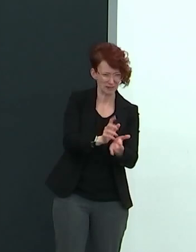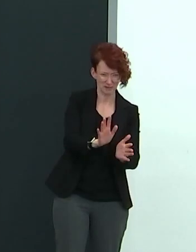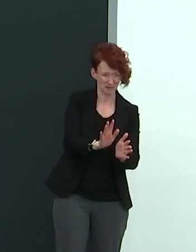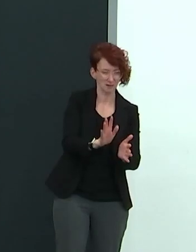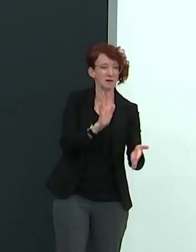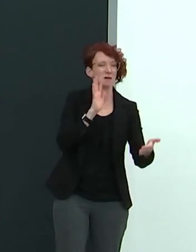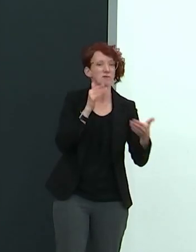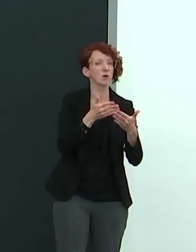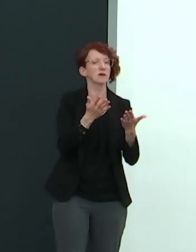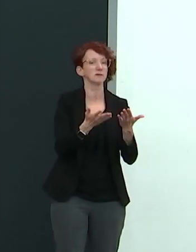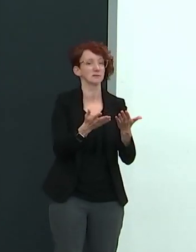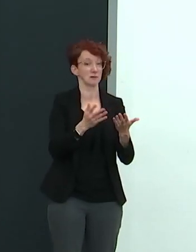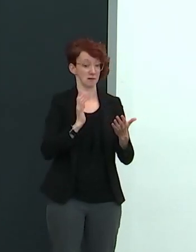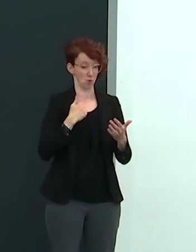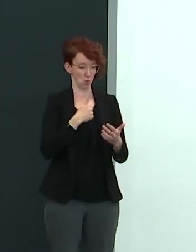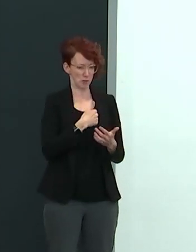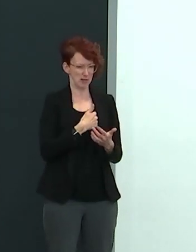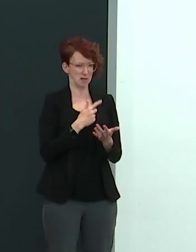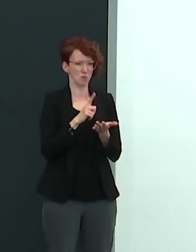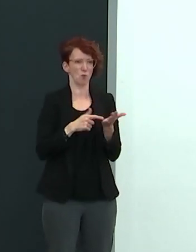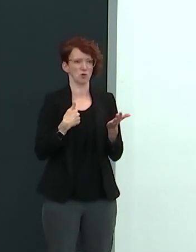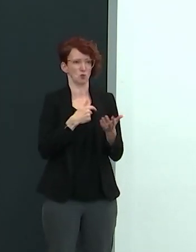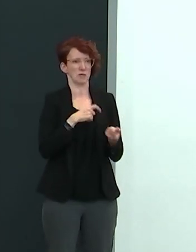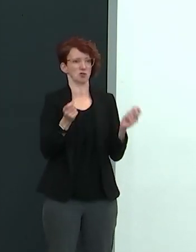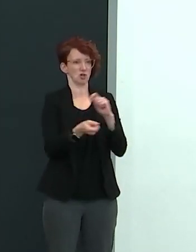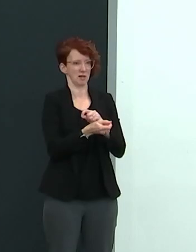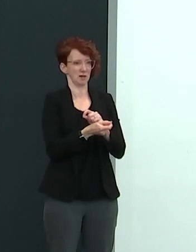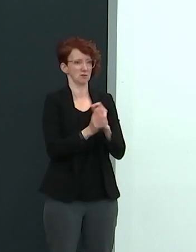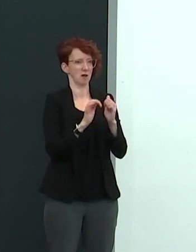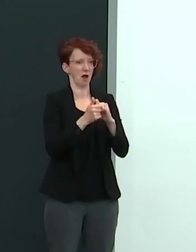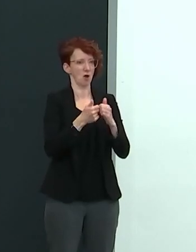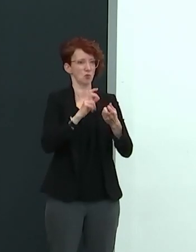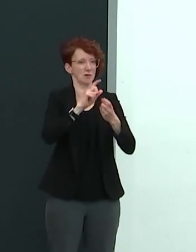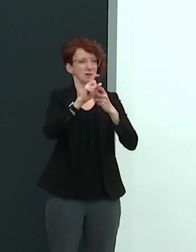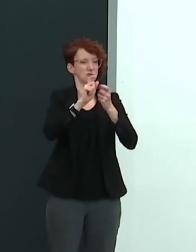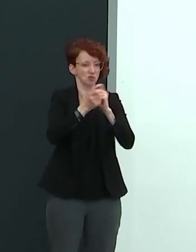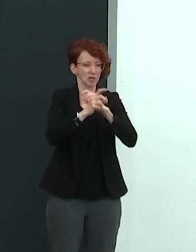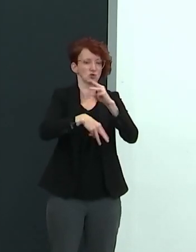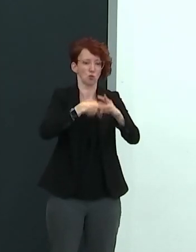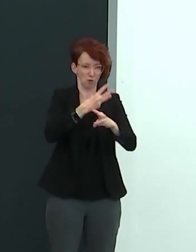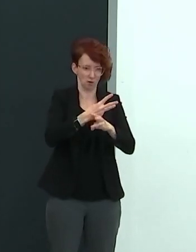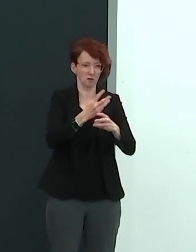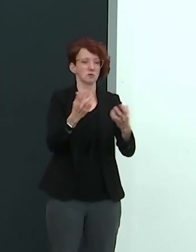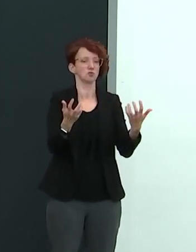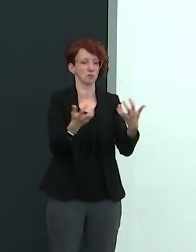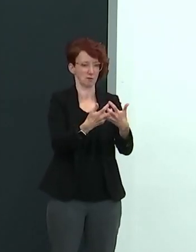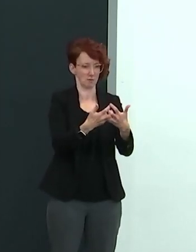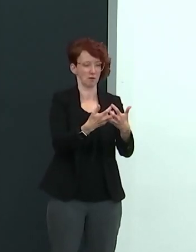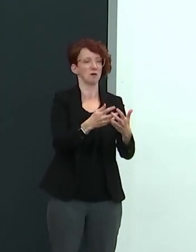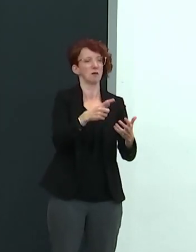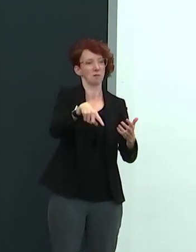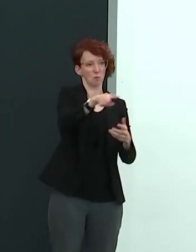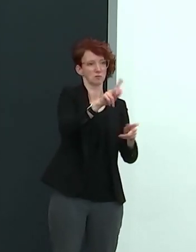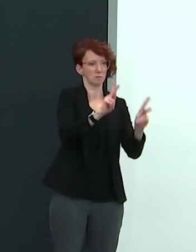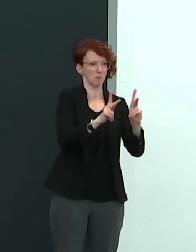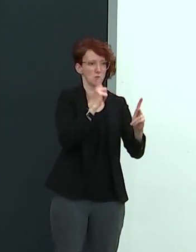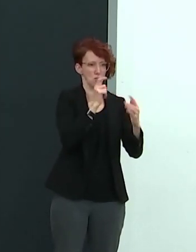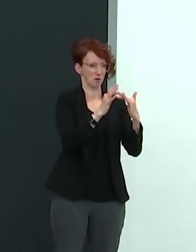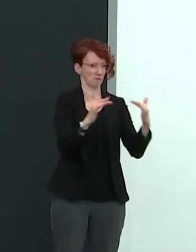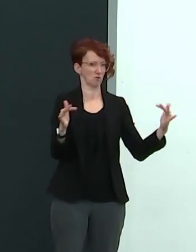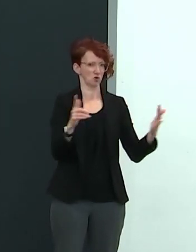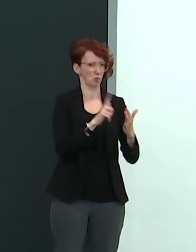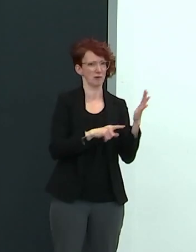on inclusivity and identify ways to adapt the world to meet the growing needs of its diverse members.